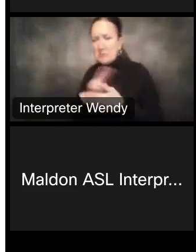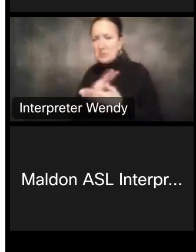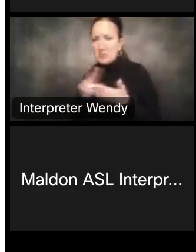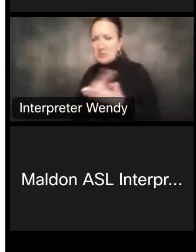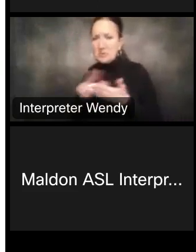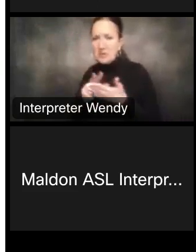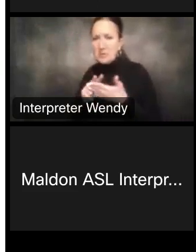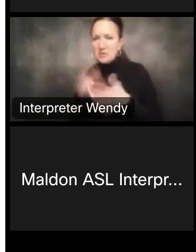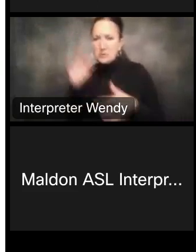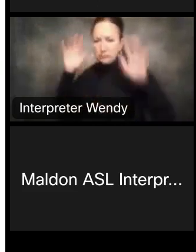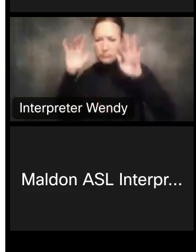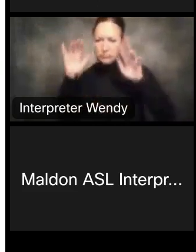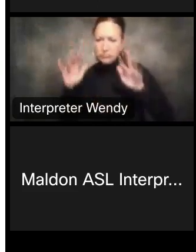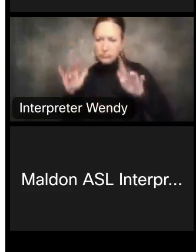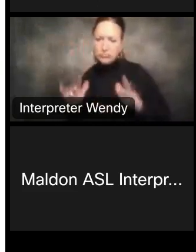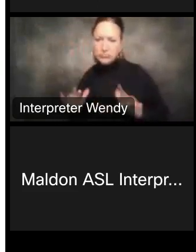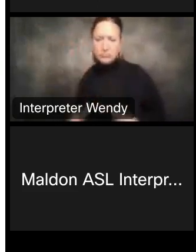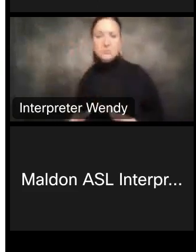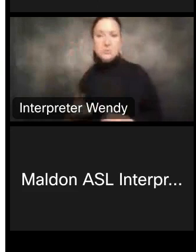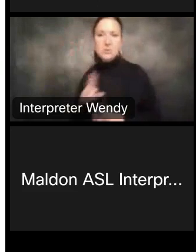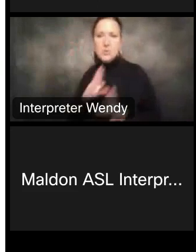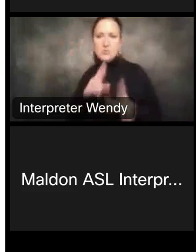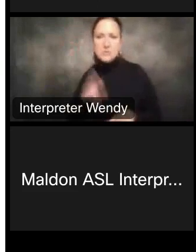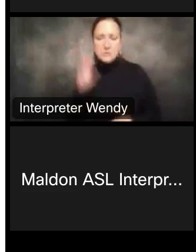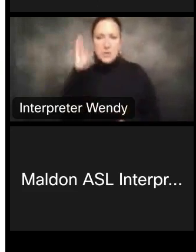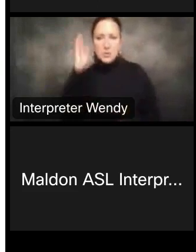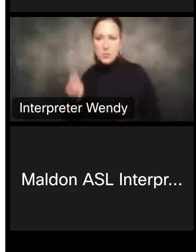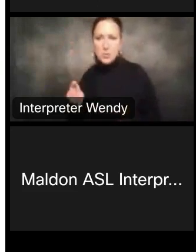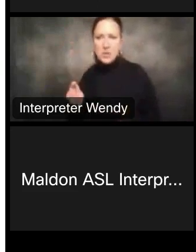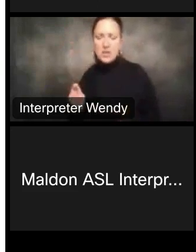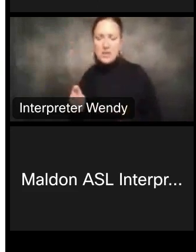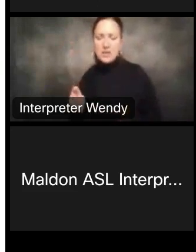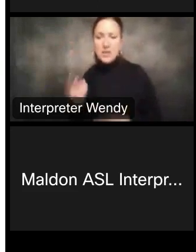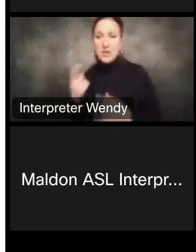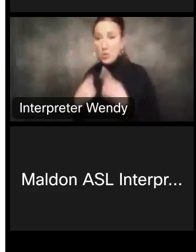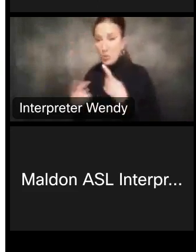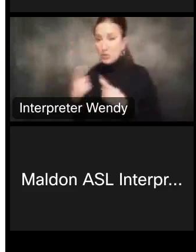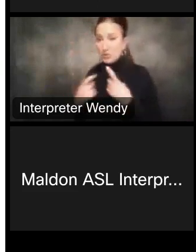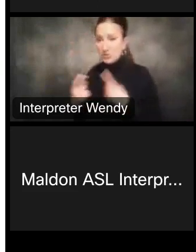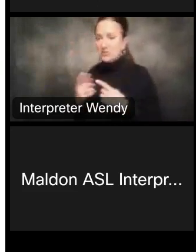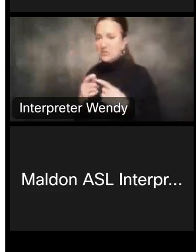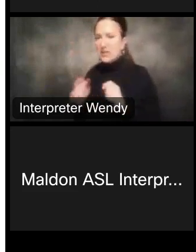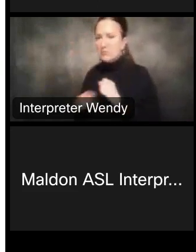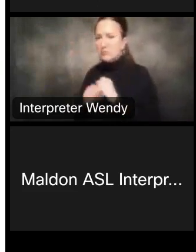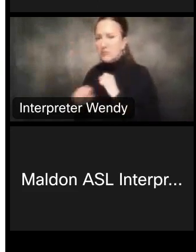that, but we will definitely respond in writing and your questions and put that on the web.